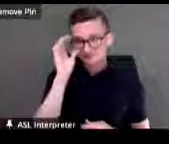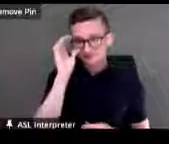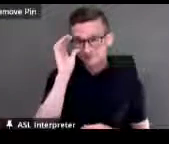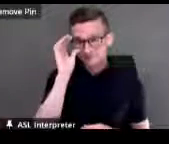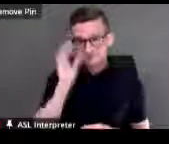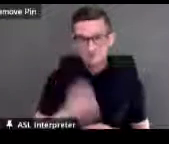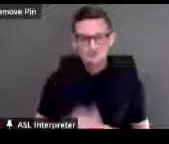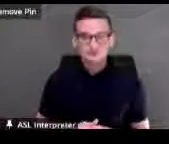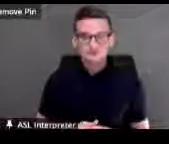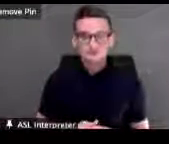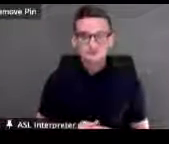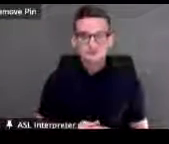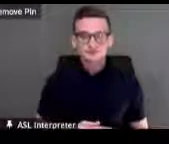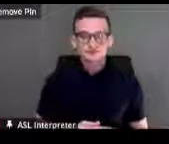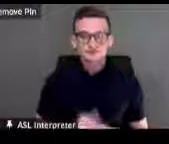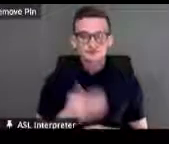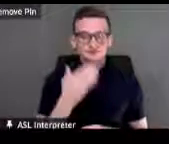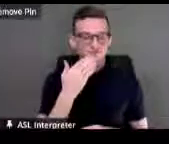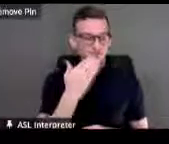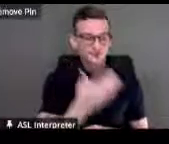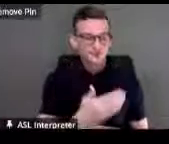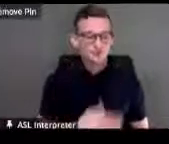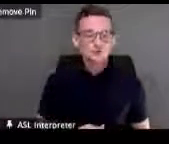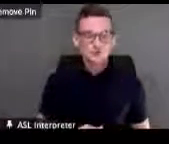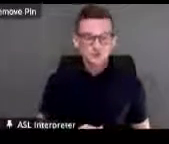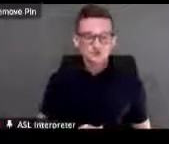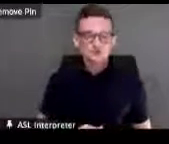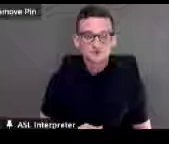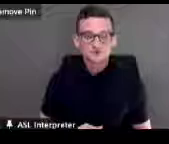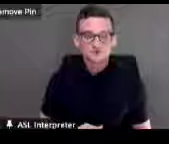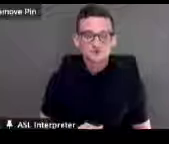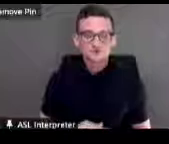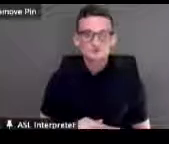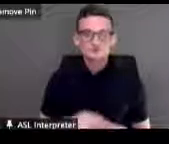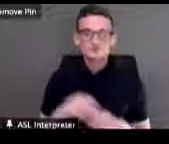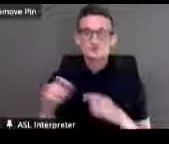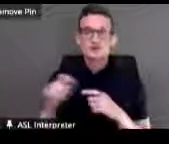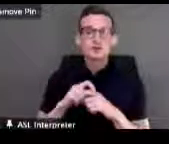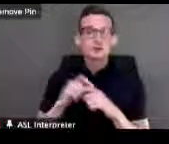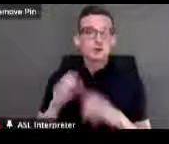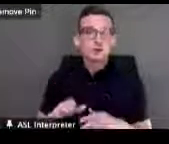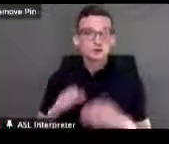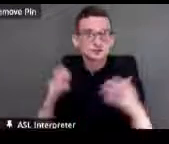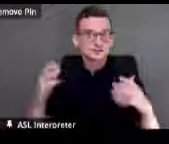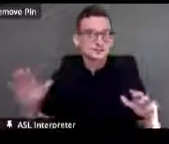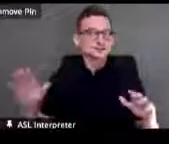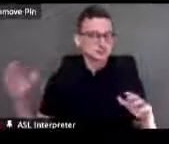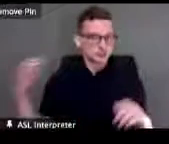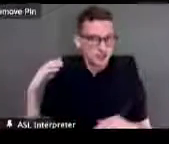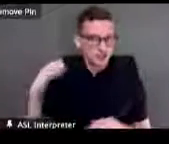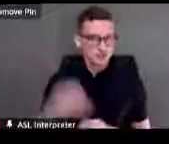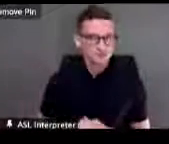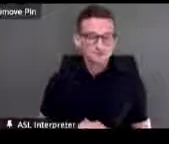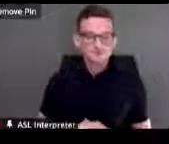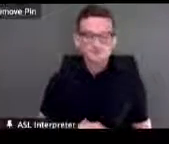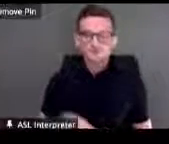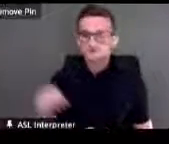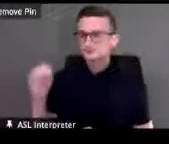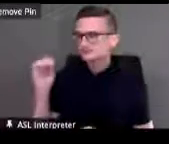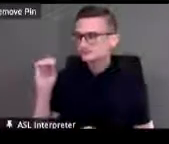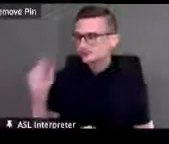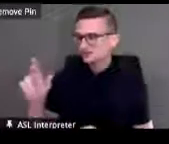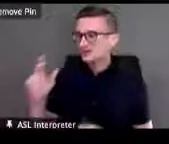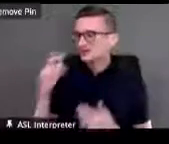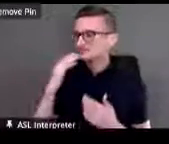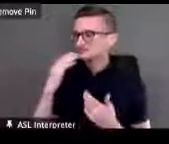Thank you so much. That was all of our callers at this time, Chair. Okay, thank you so